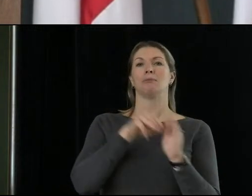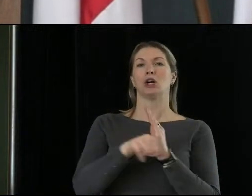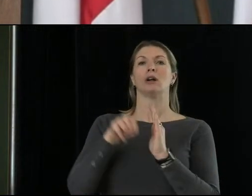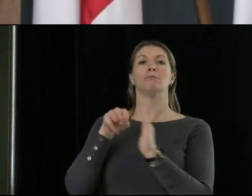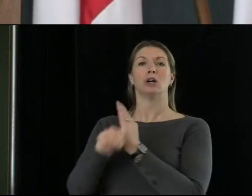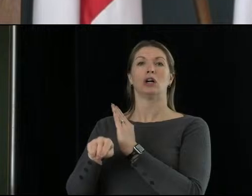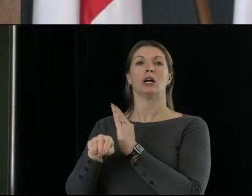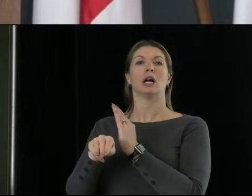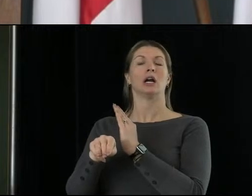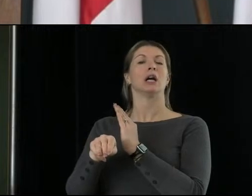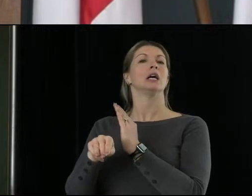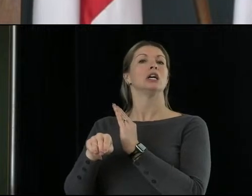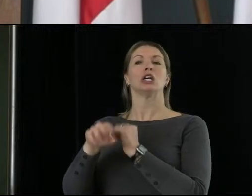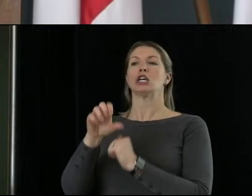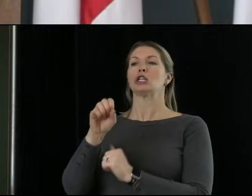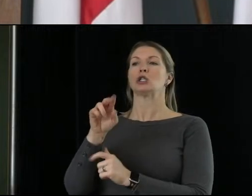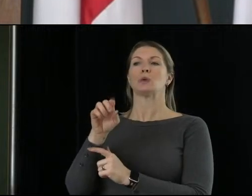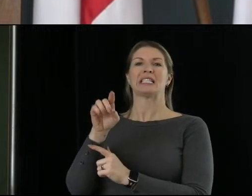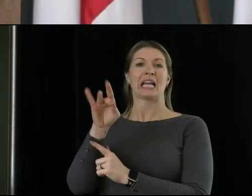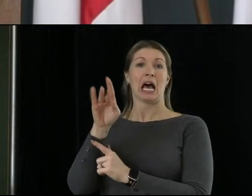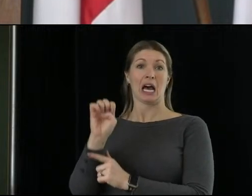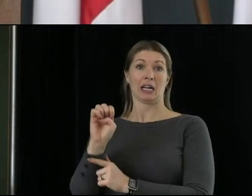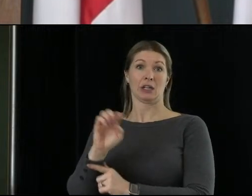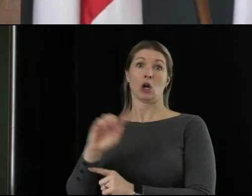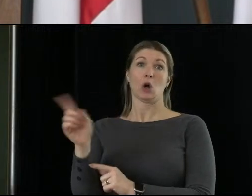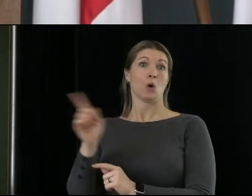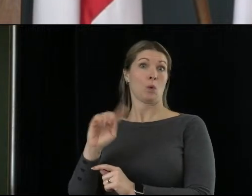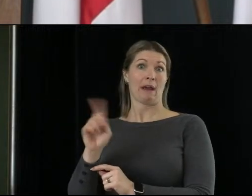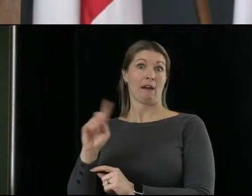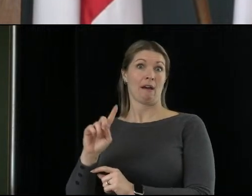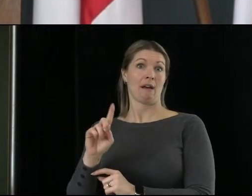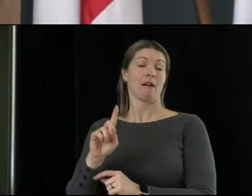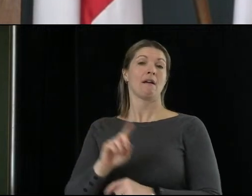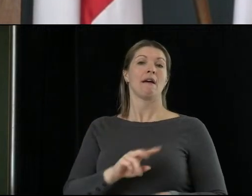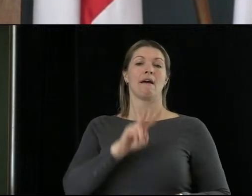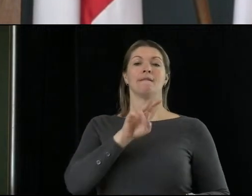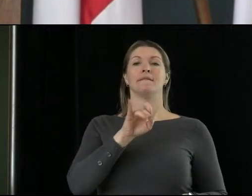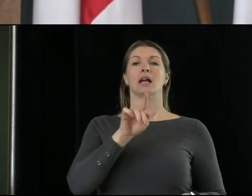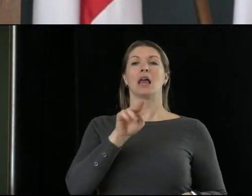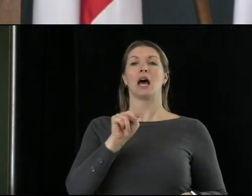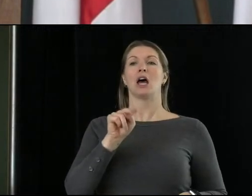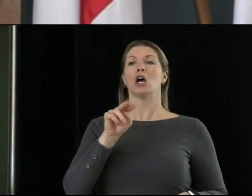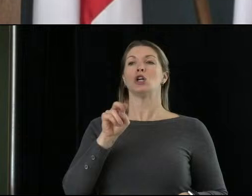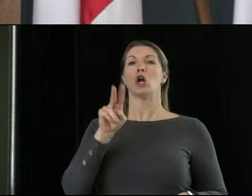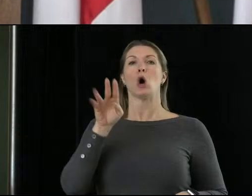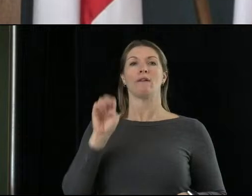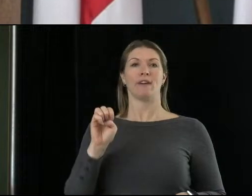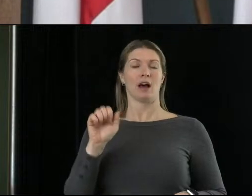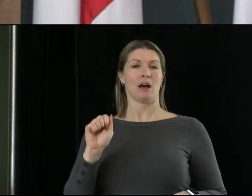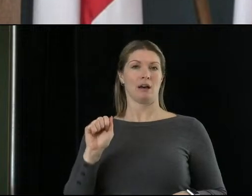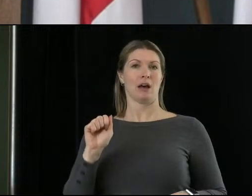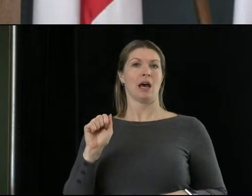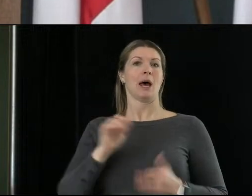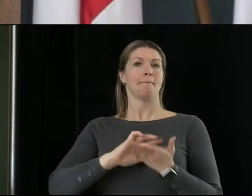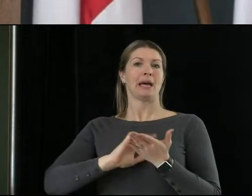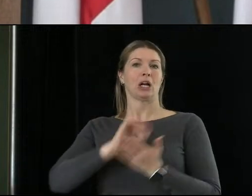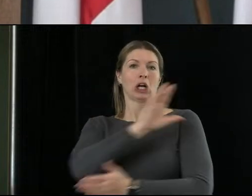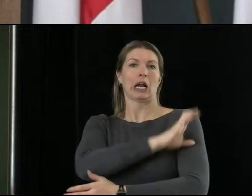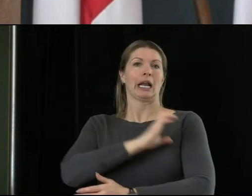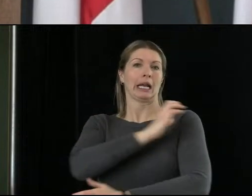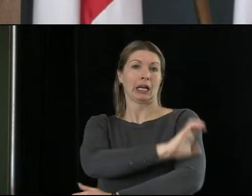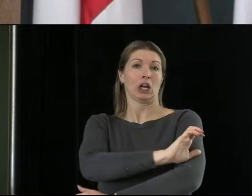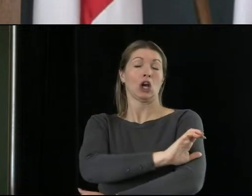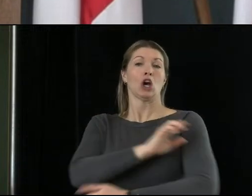the Villanova Medical Clinic while Julianne was waiting to see her doctor for a medical she needed for a new job she had just